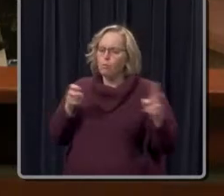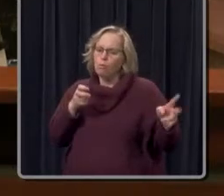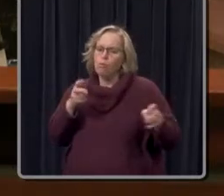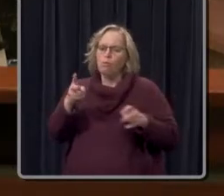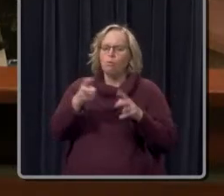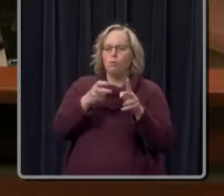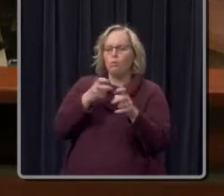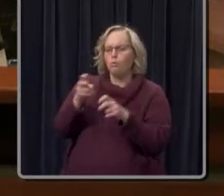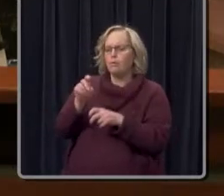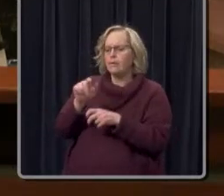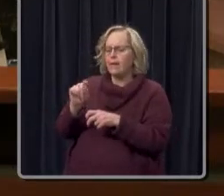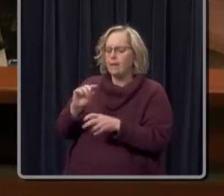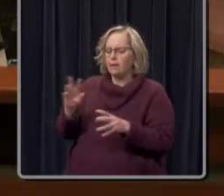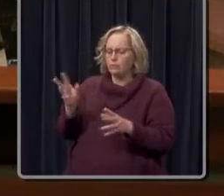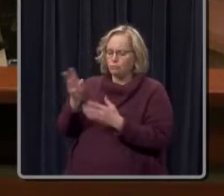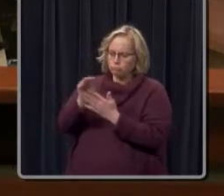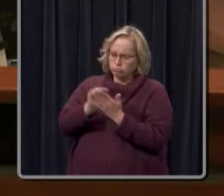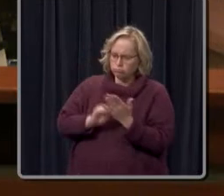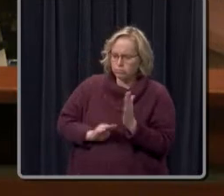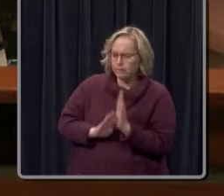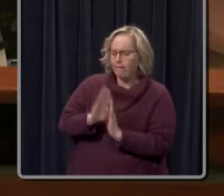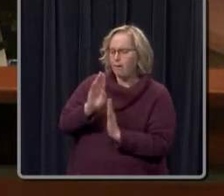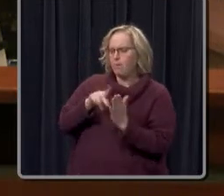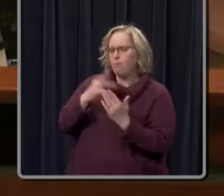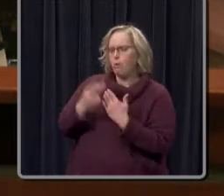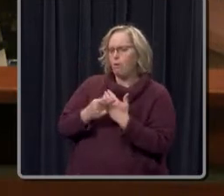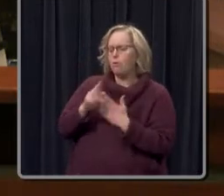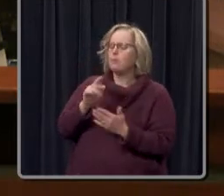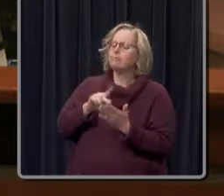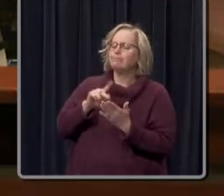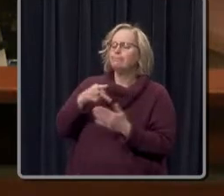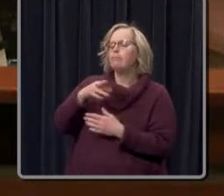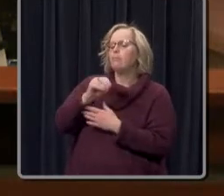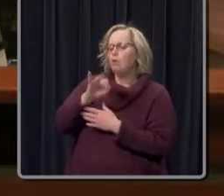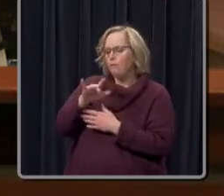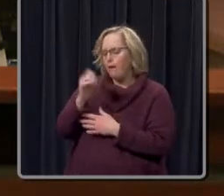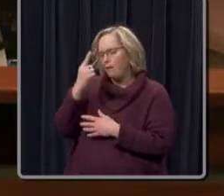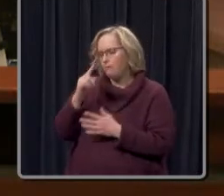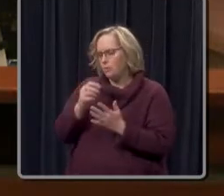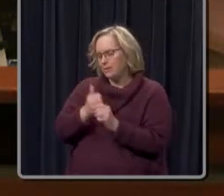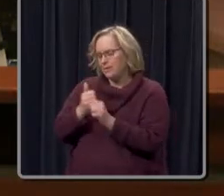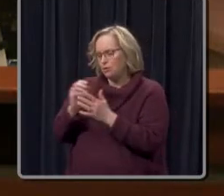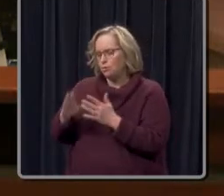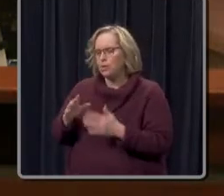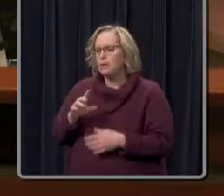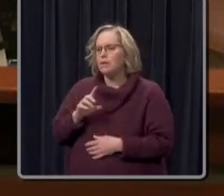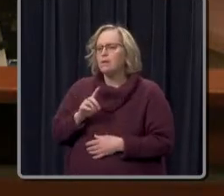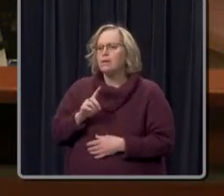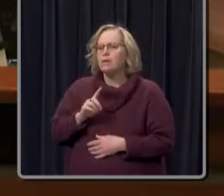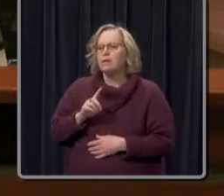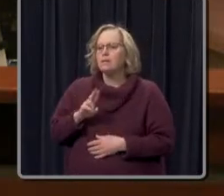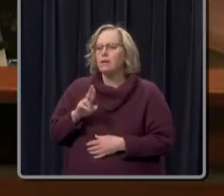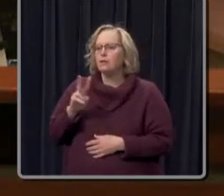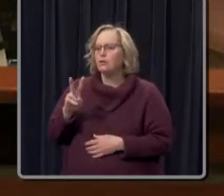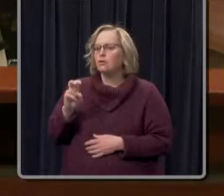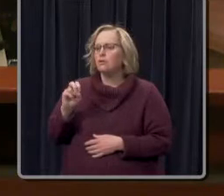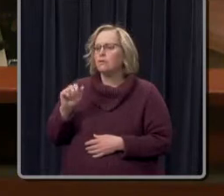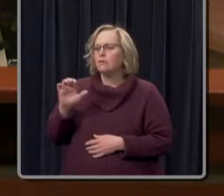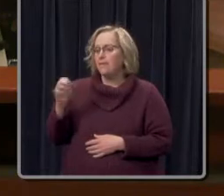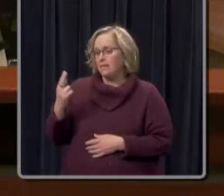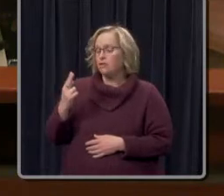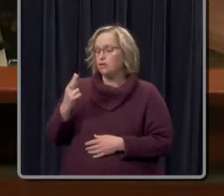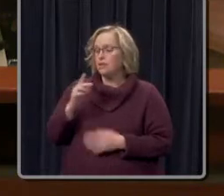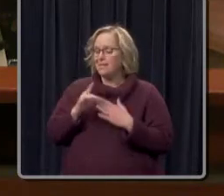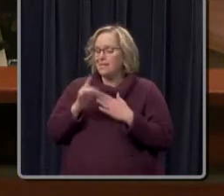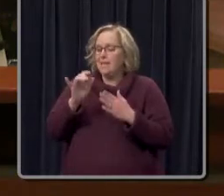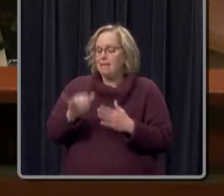make a profile, if you will, of a student. Dr. Veach is the one that's really leading that implementation, so she'd be able to give you, more information about where we